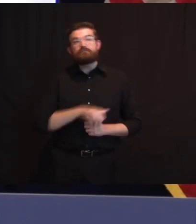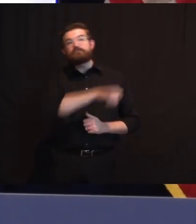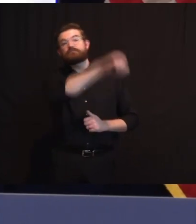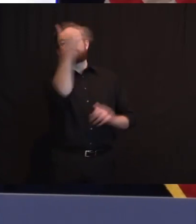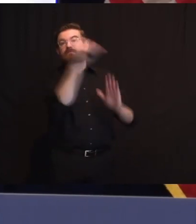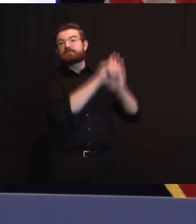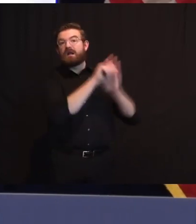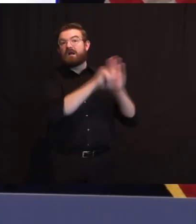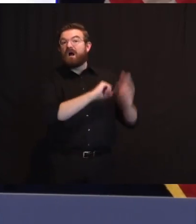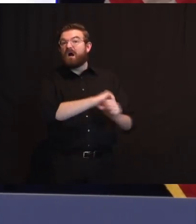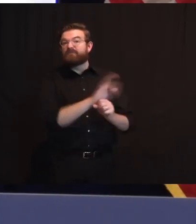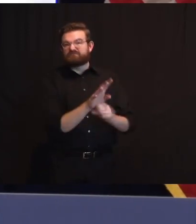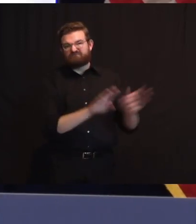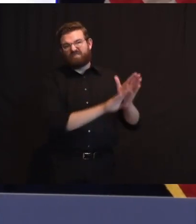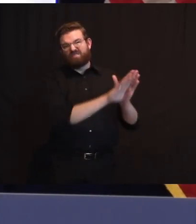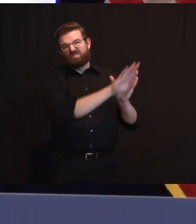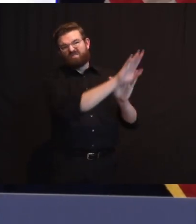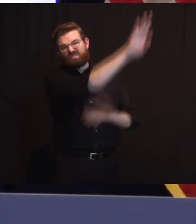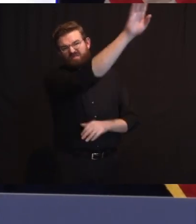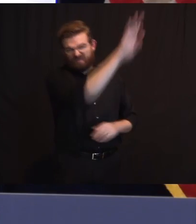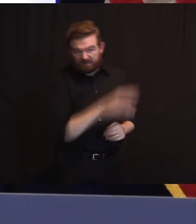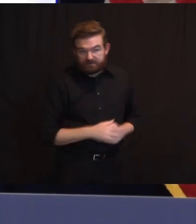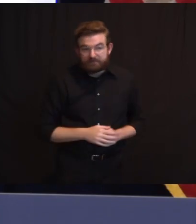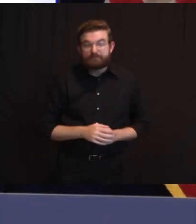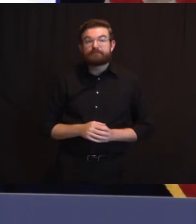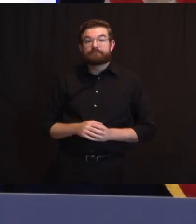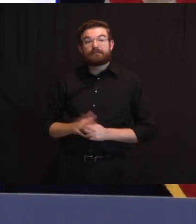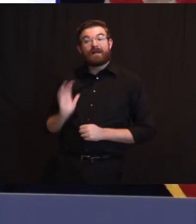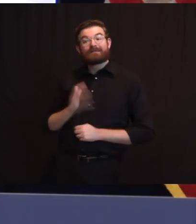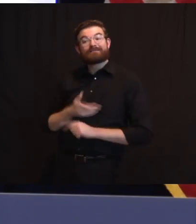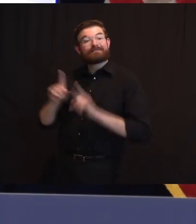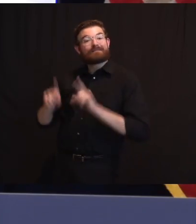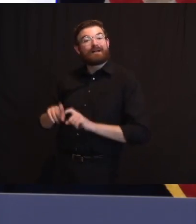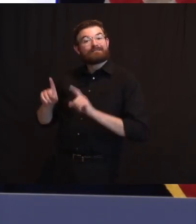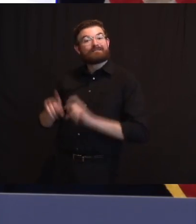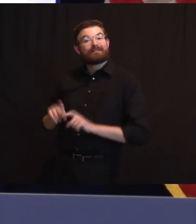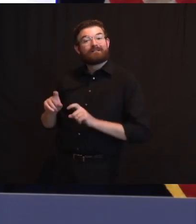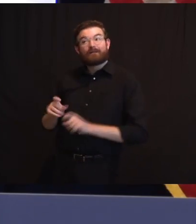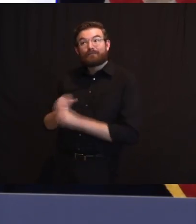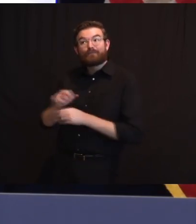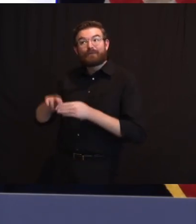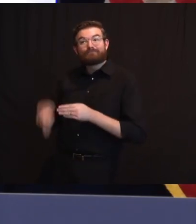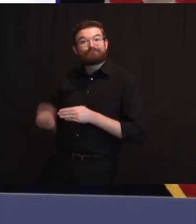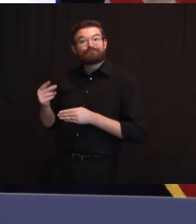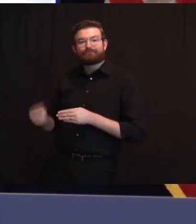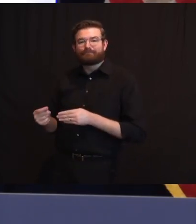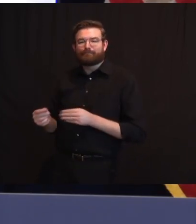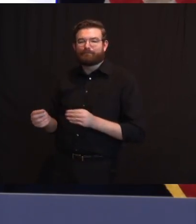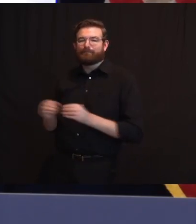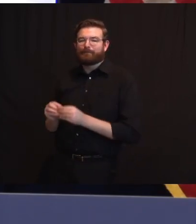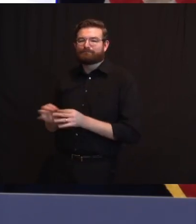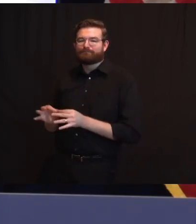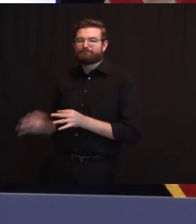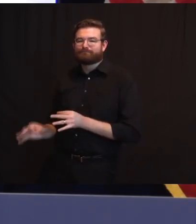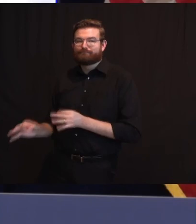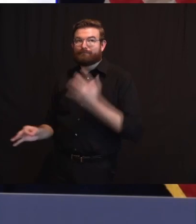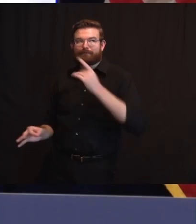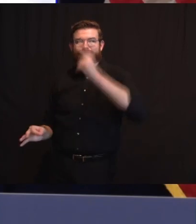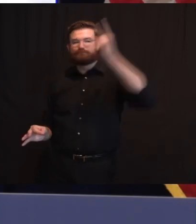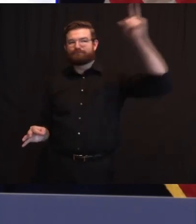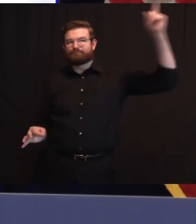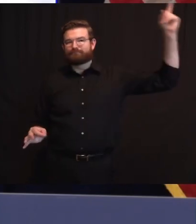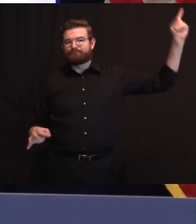testing turnaround nationally, and most importantly in New Jersey. And testing, as you know, is the first step in